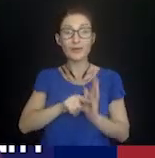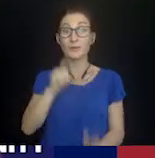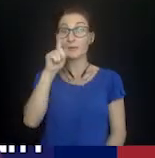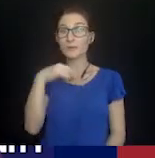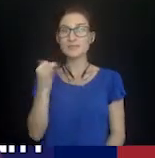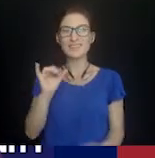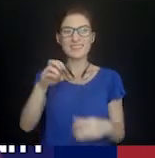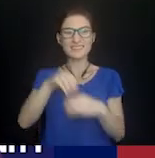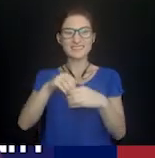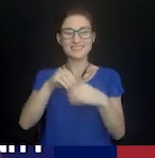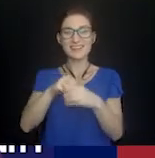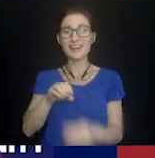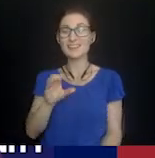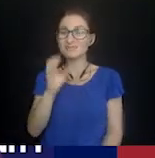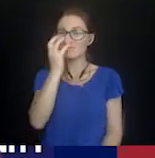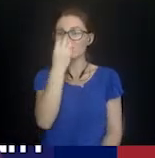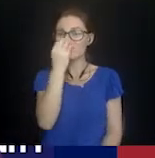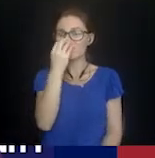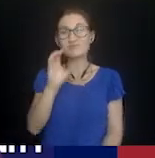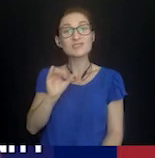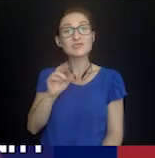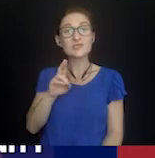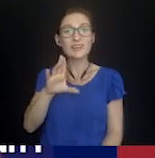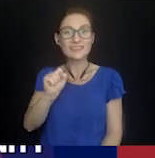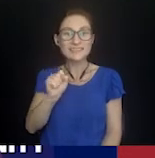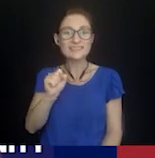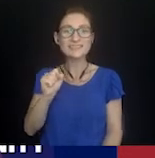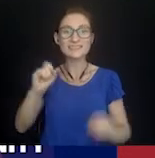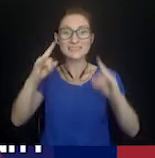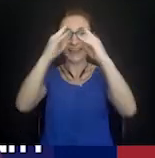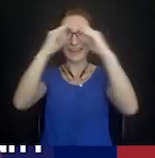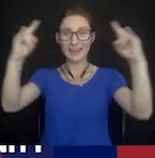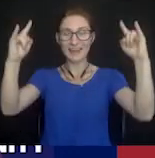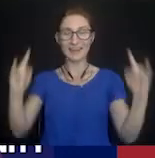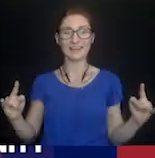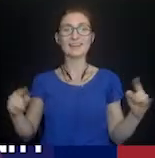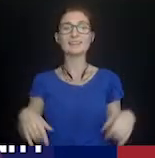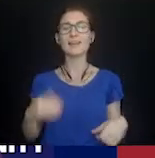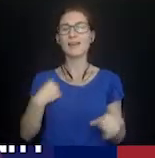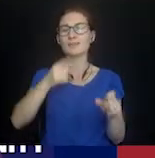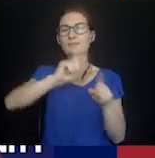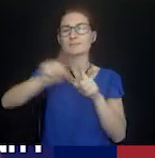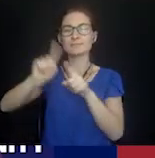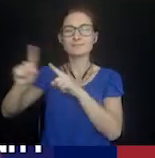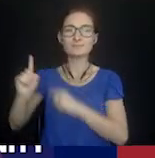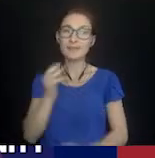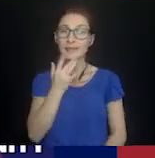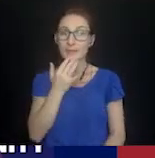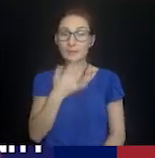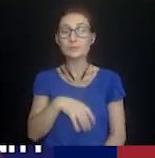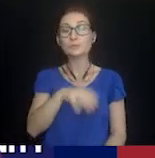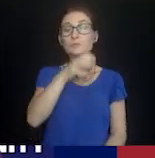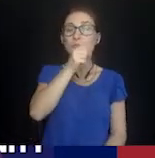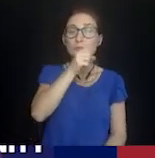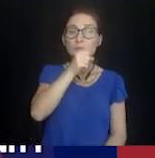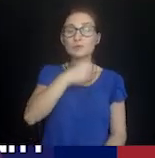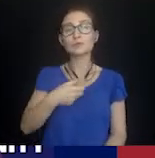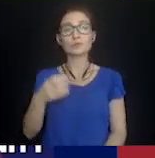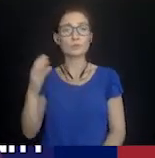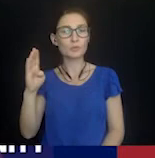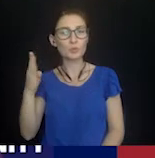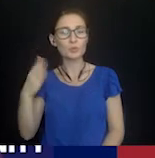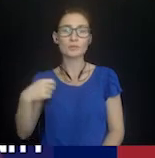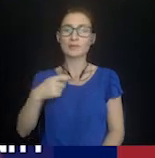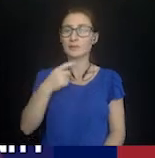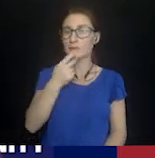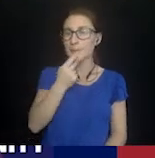of a circus tent with stripes of different bright colors that are different shades of oranges, blues, and a pink